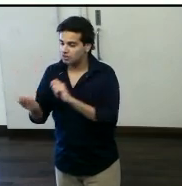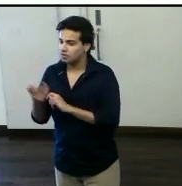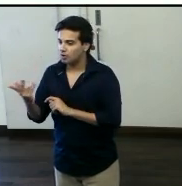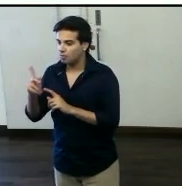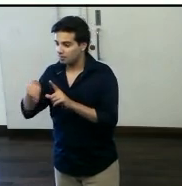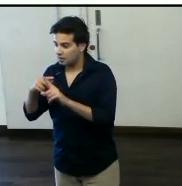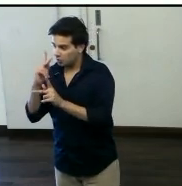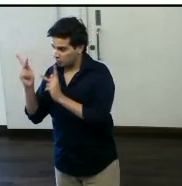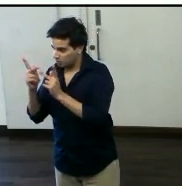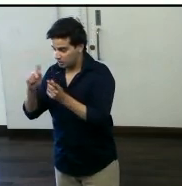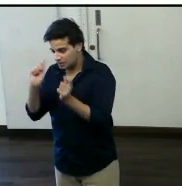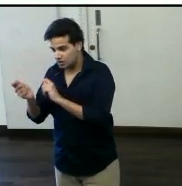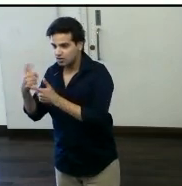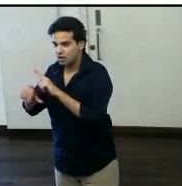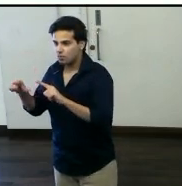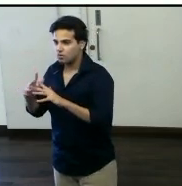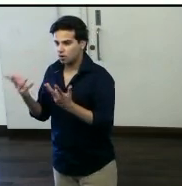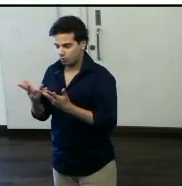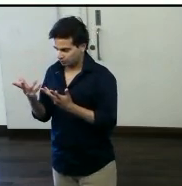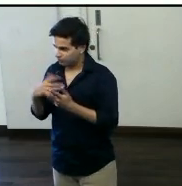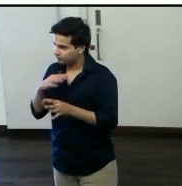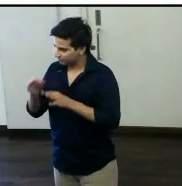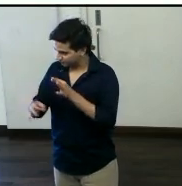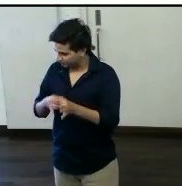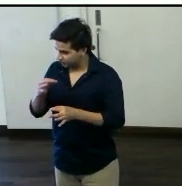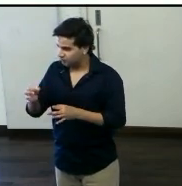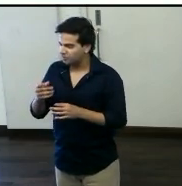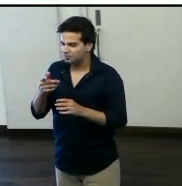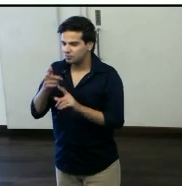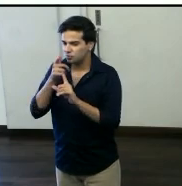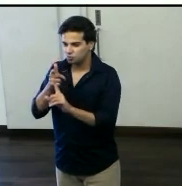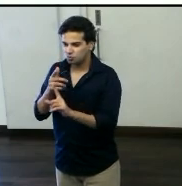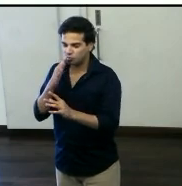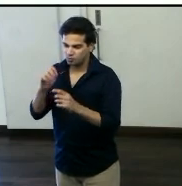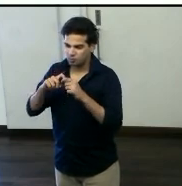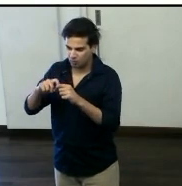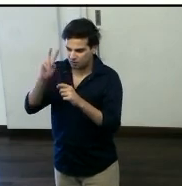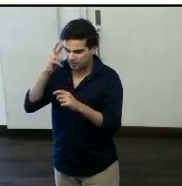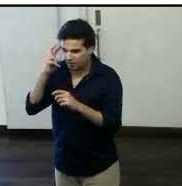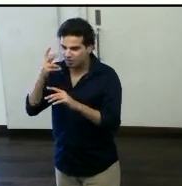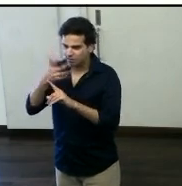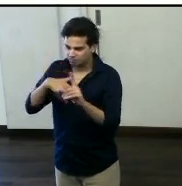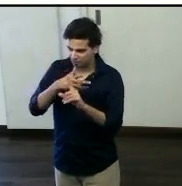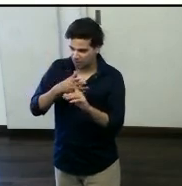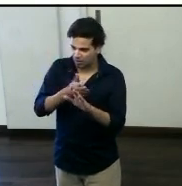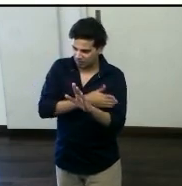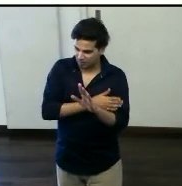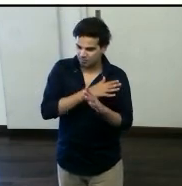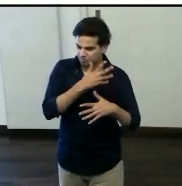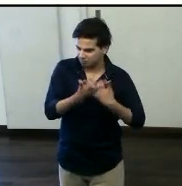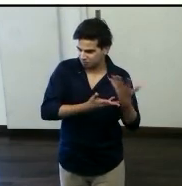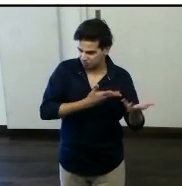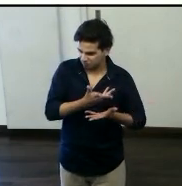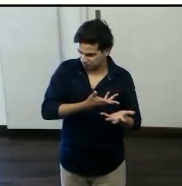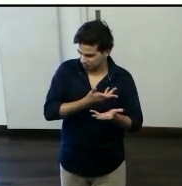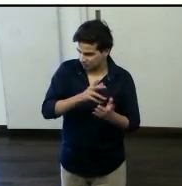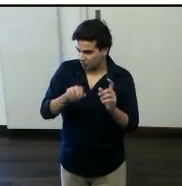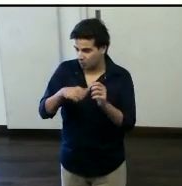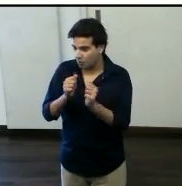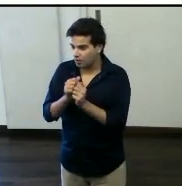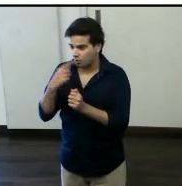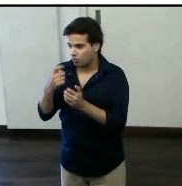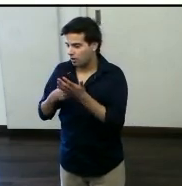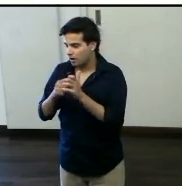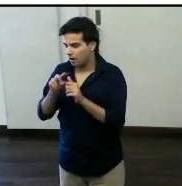transform text into something new? These are some of the fascinating questions that will be explored in today's discussion between Ravikumar